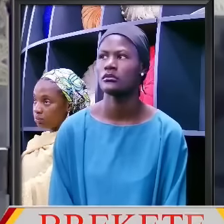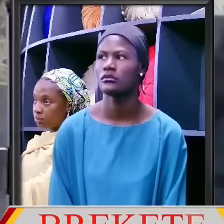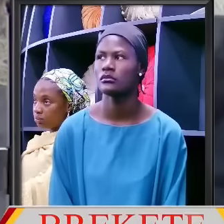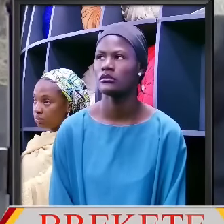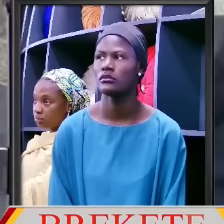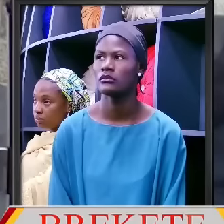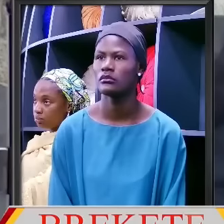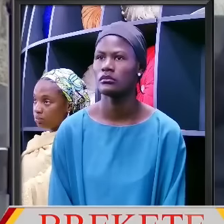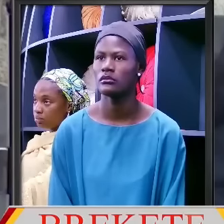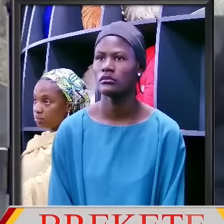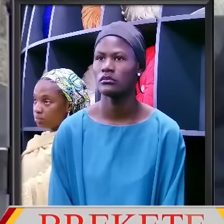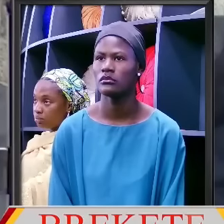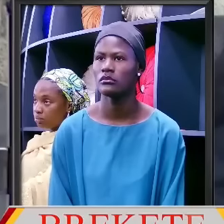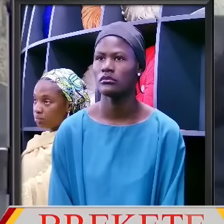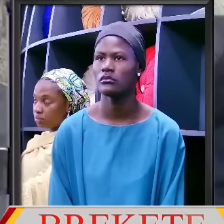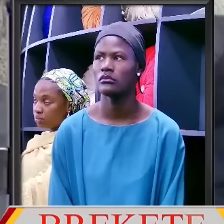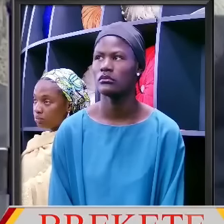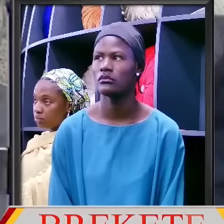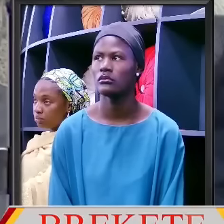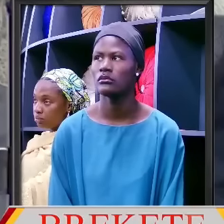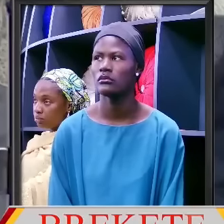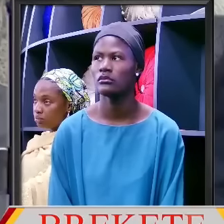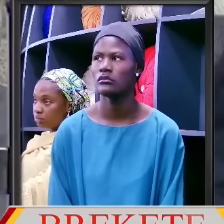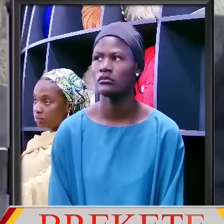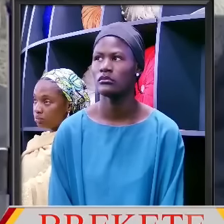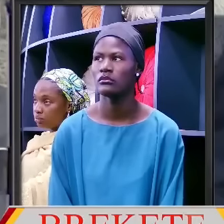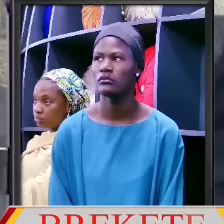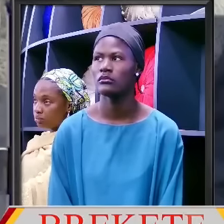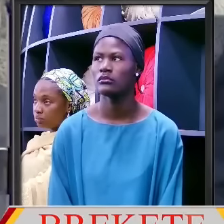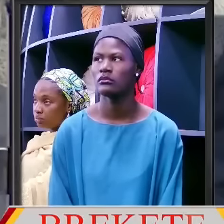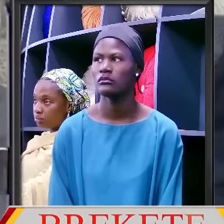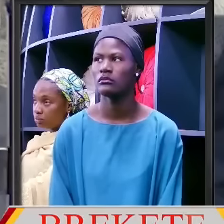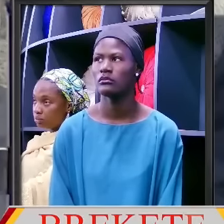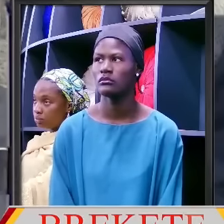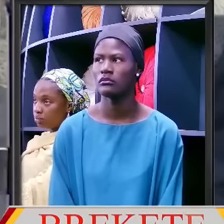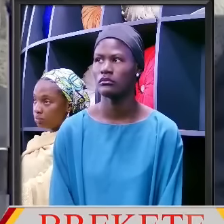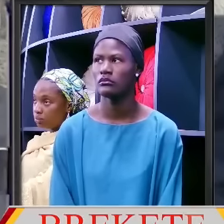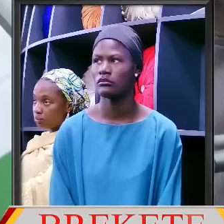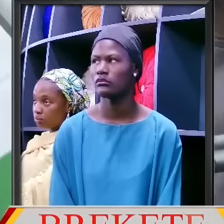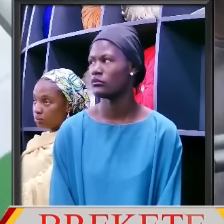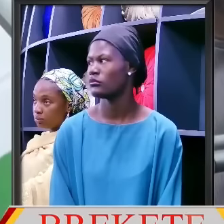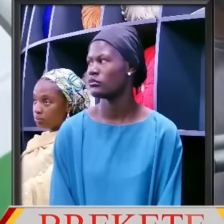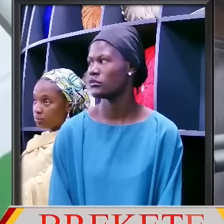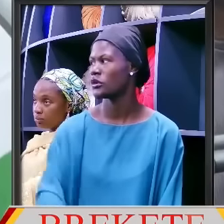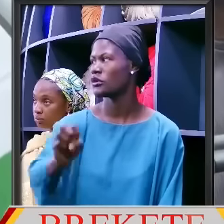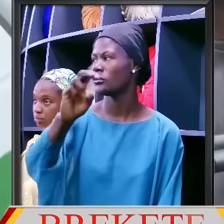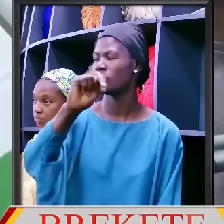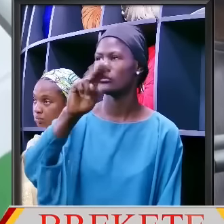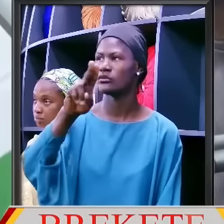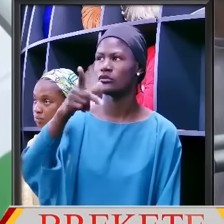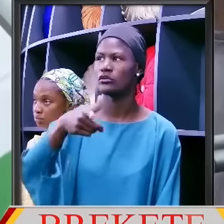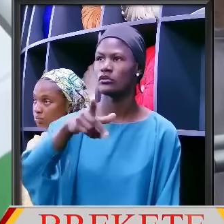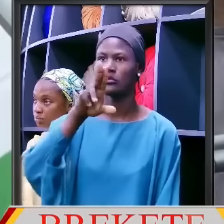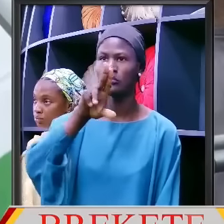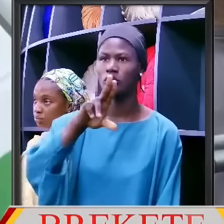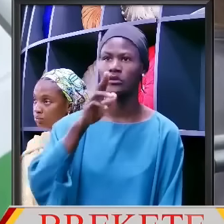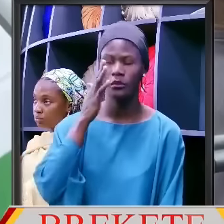Again. From Nkerefi. From Nkerefi. Which state Enugu you from? Enugu State. From which local government? I